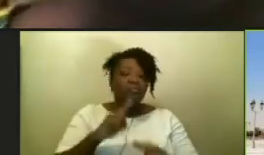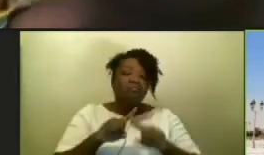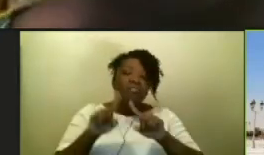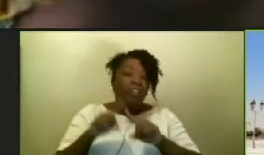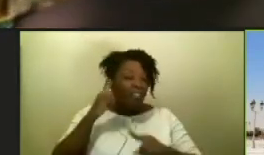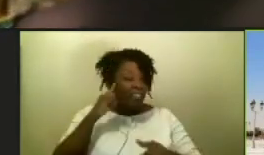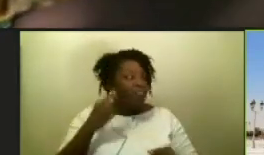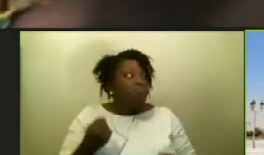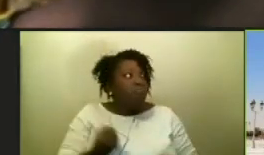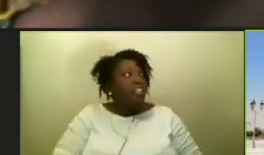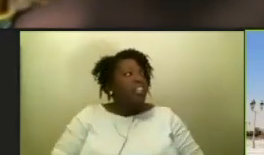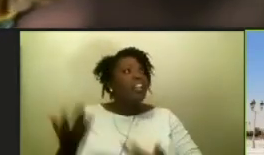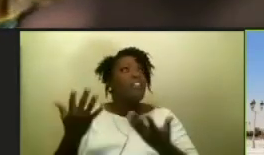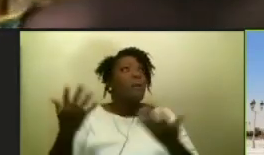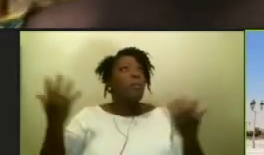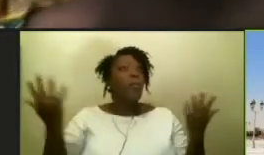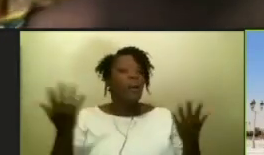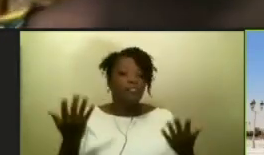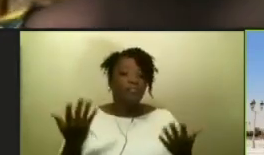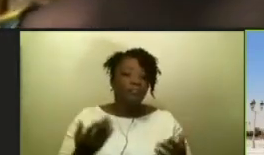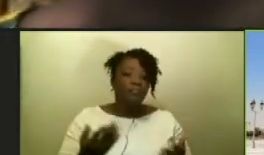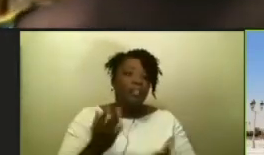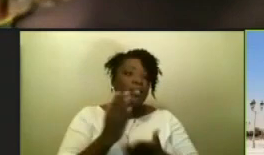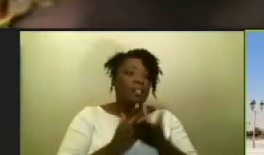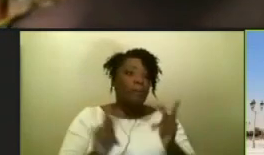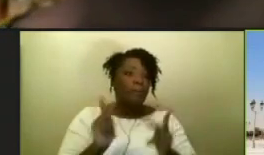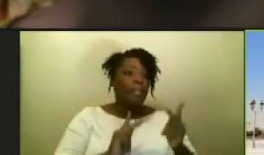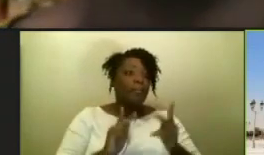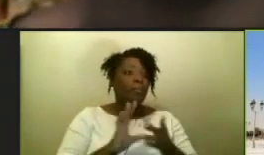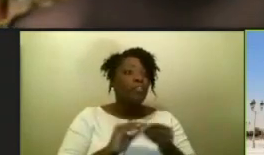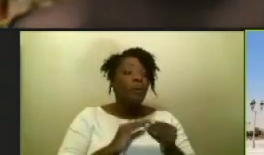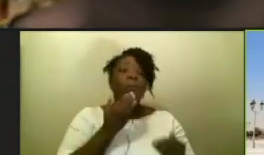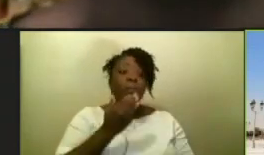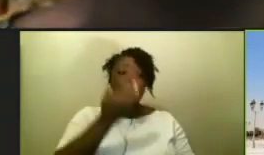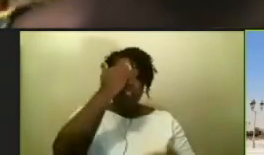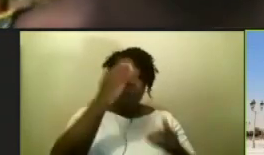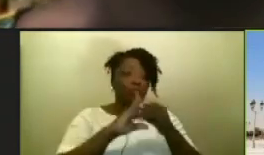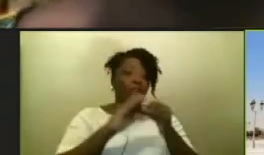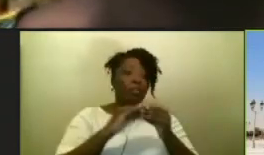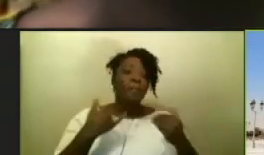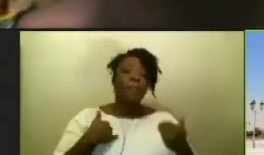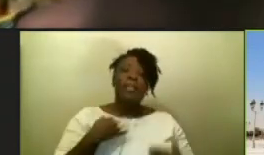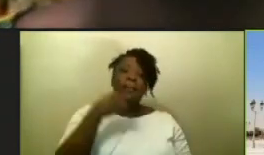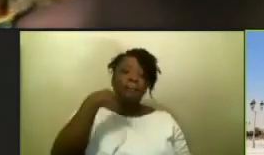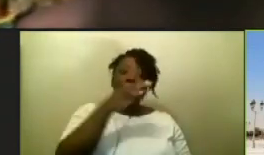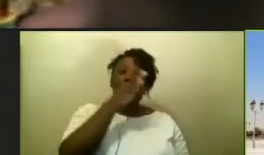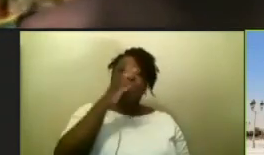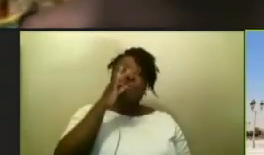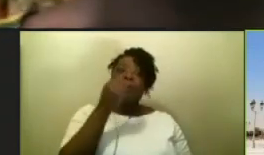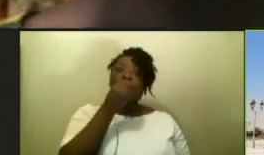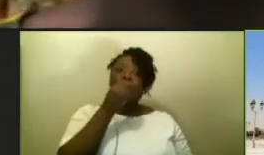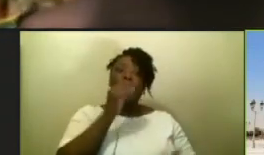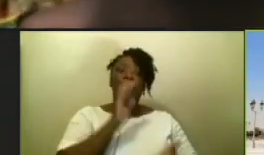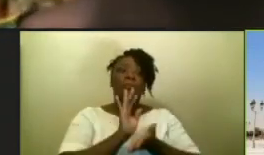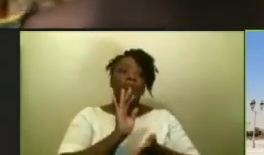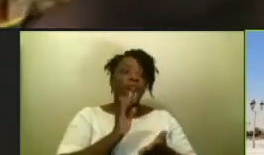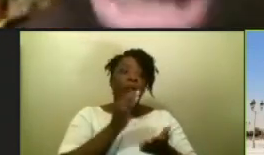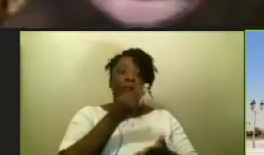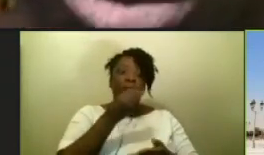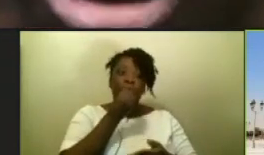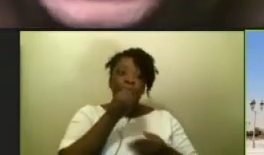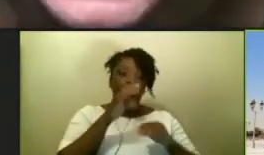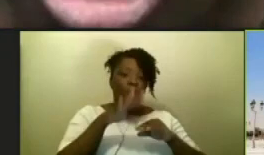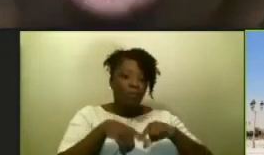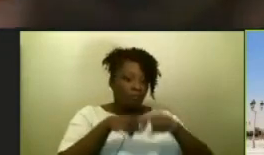in the month of Ramadan, you would hear Muslims saying, well, I'm fasting. And the question that we often have is, so can you